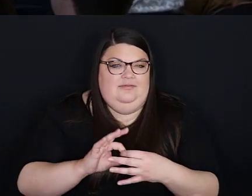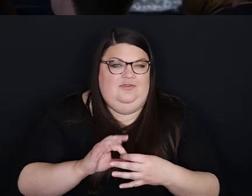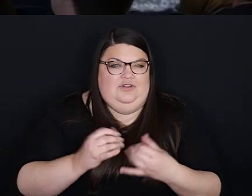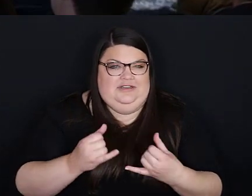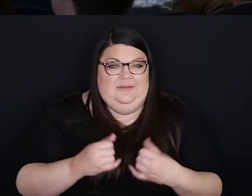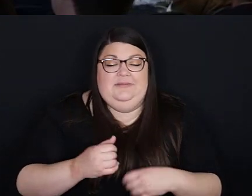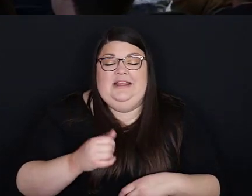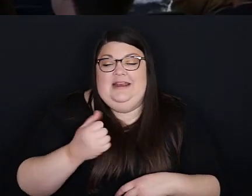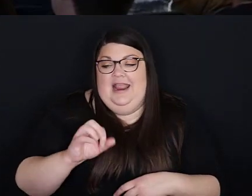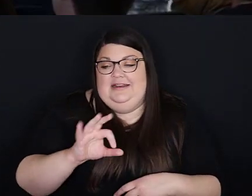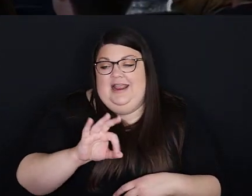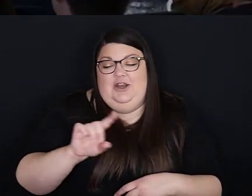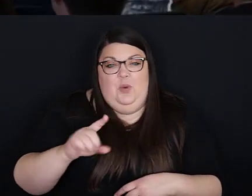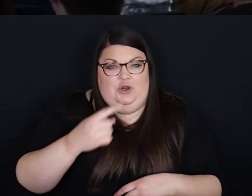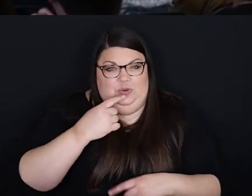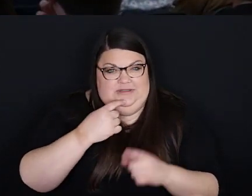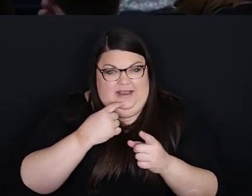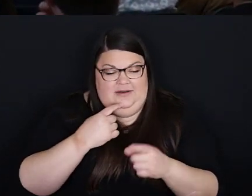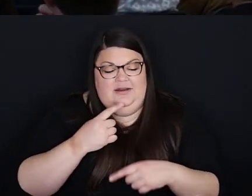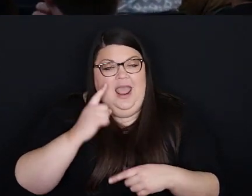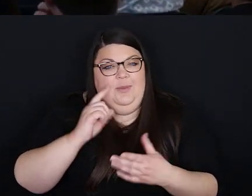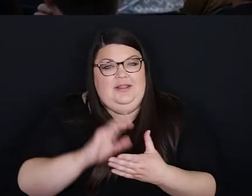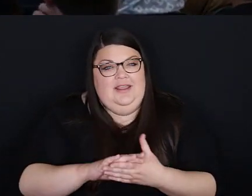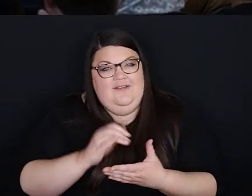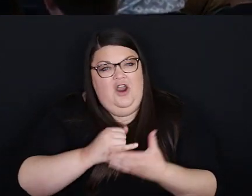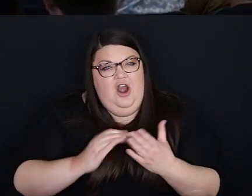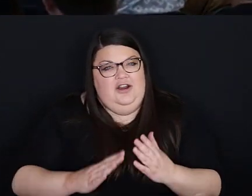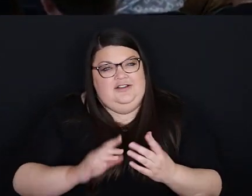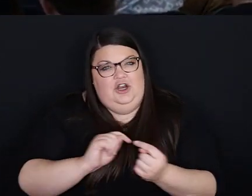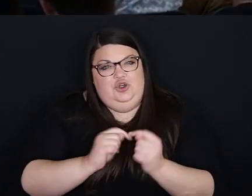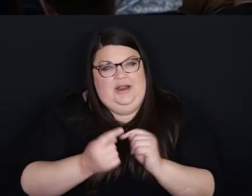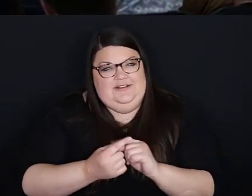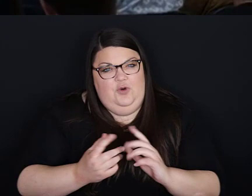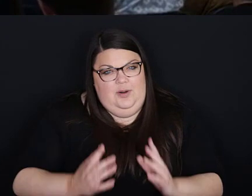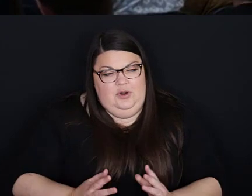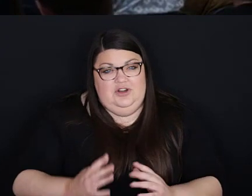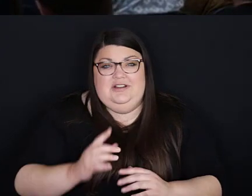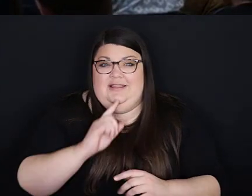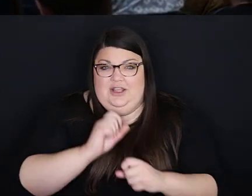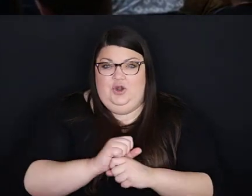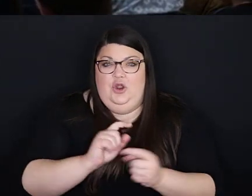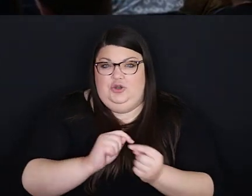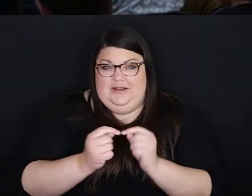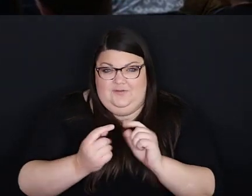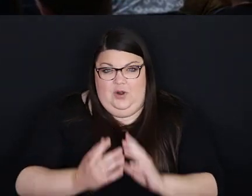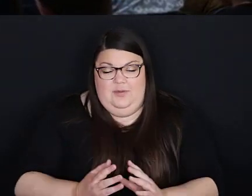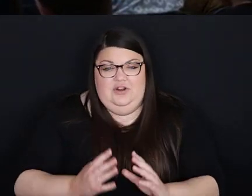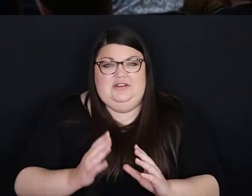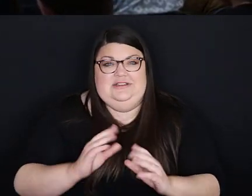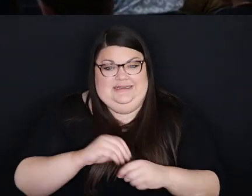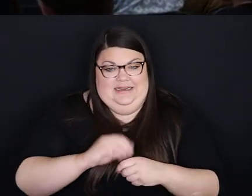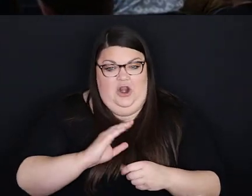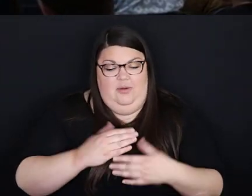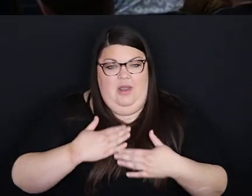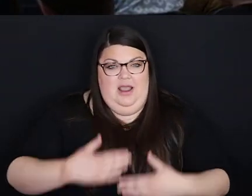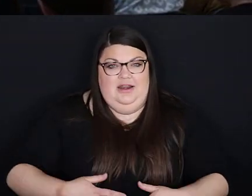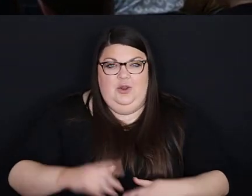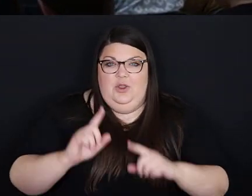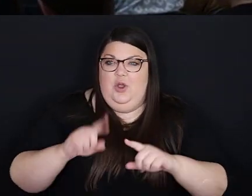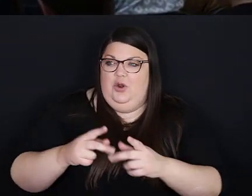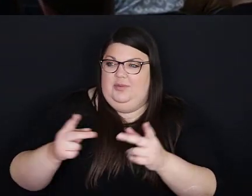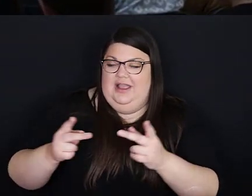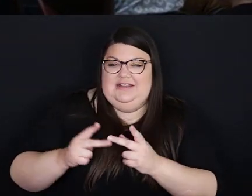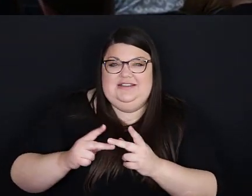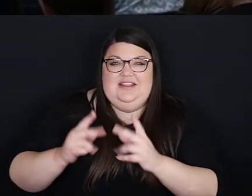In 1991, you said, I believe that artists are transformers, literal transformers in our body. We go